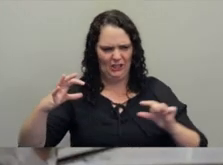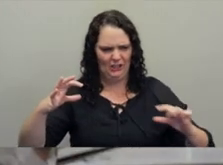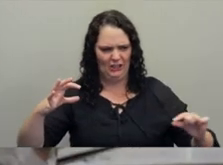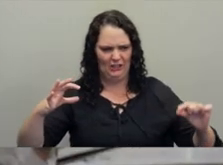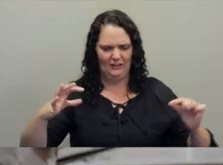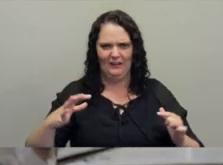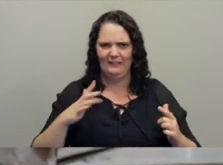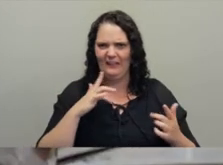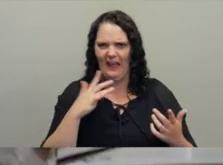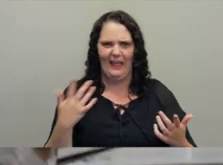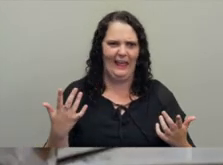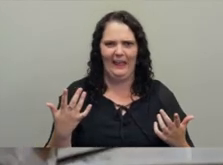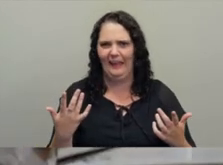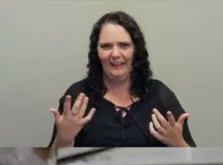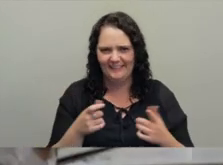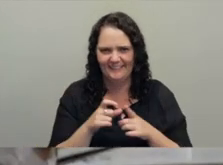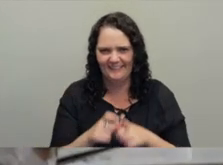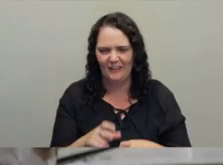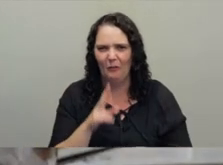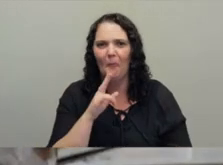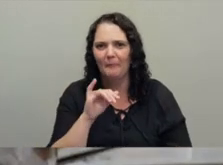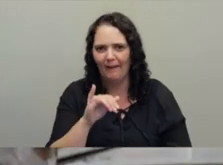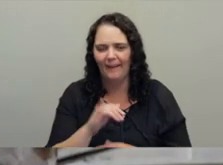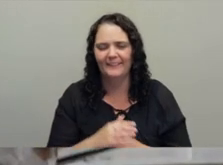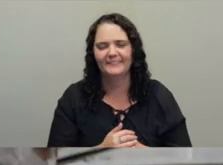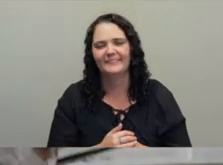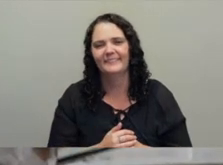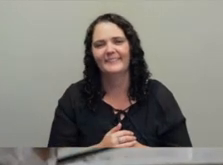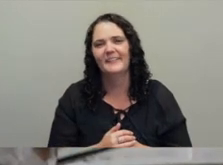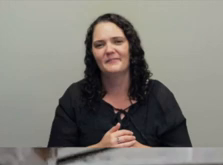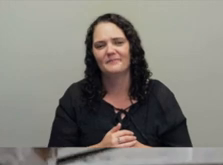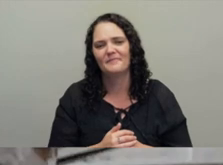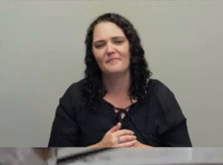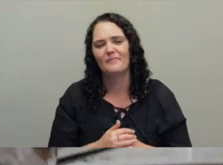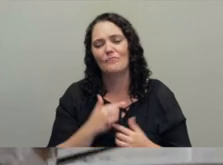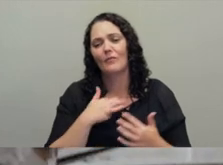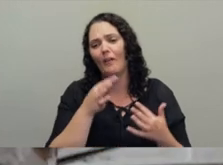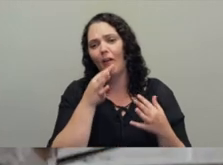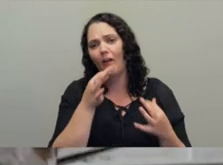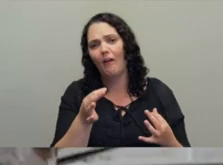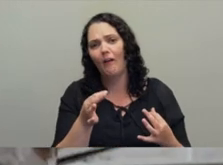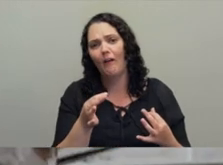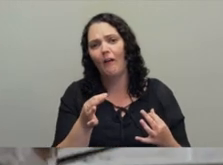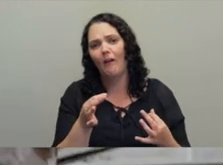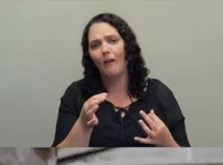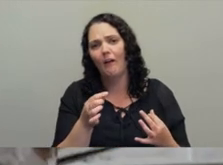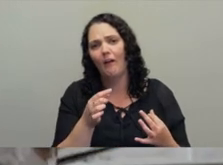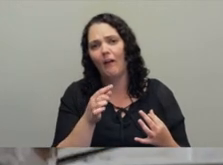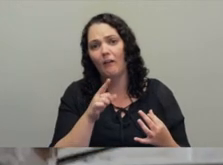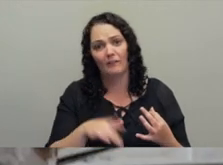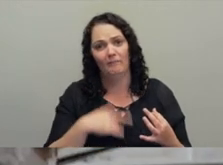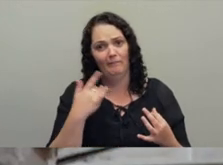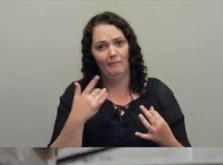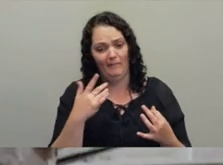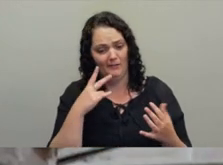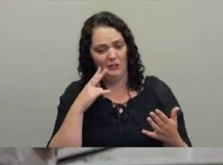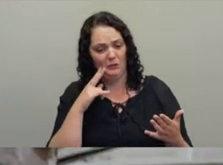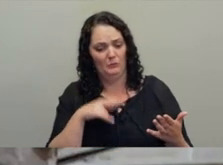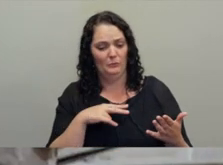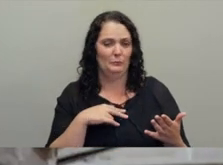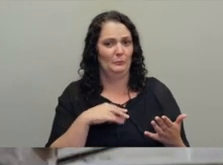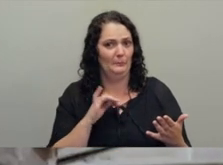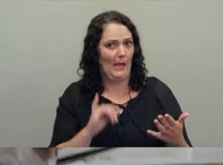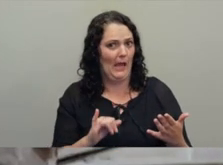bad. Okay, now, here's what I'm going to ask. If you think the drawing went badly or went bad, I'm getting a lot of bad.